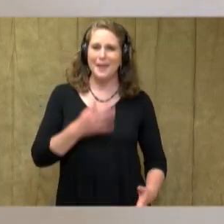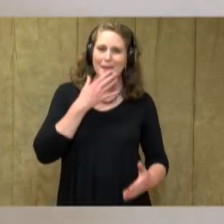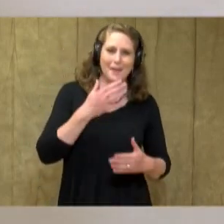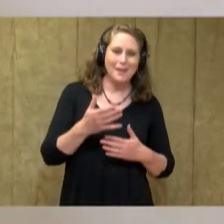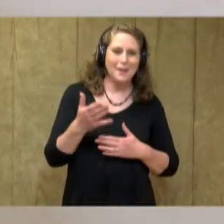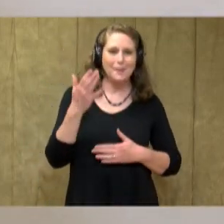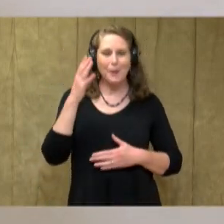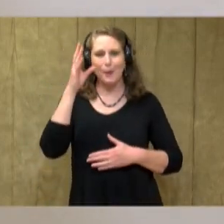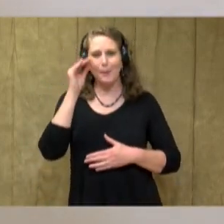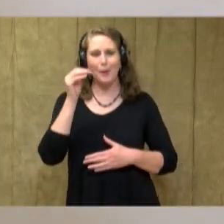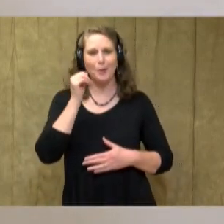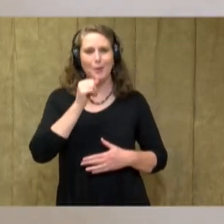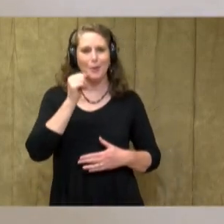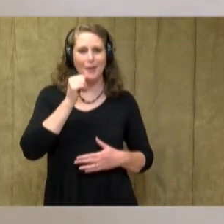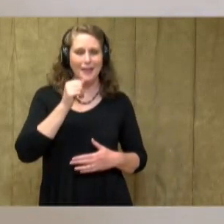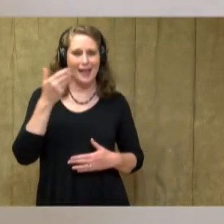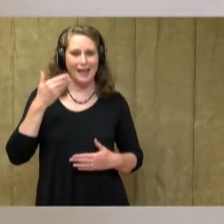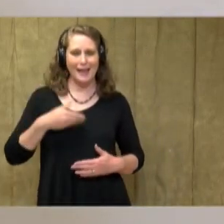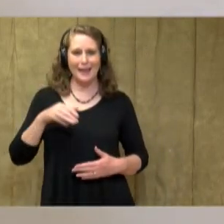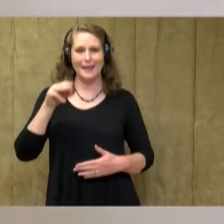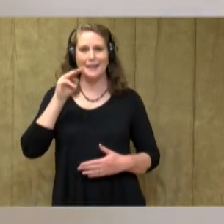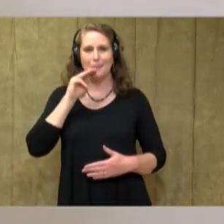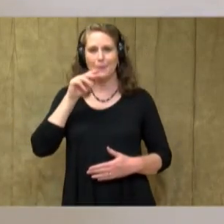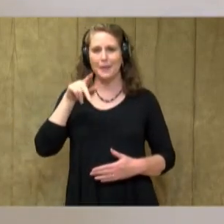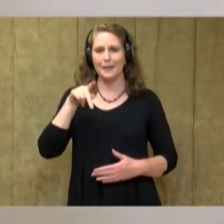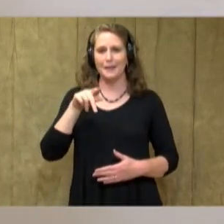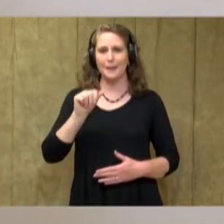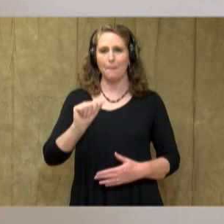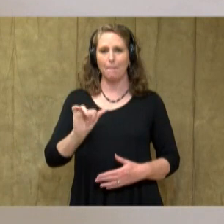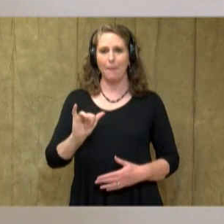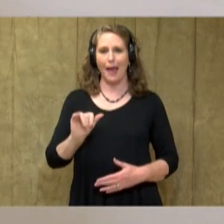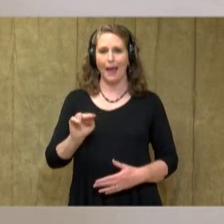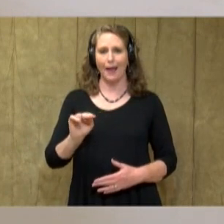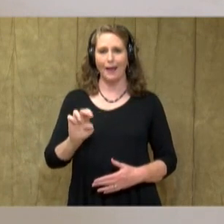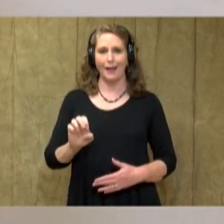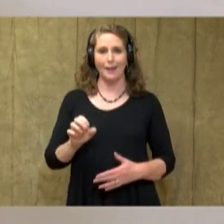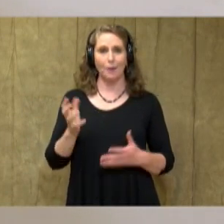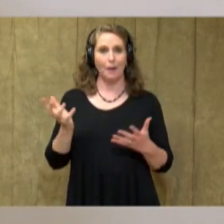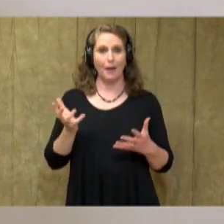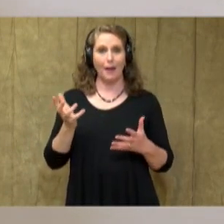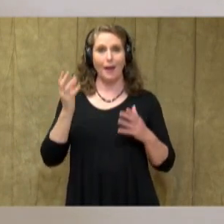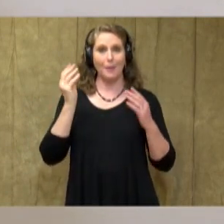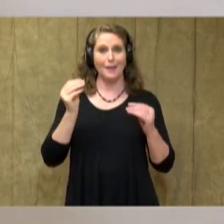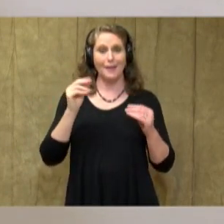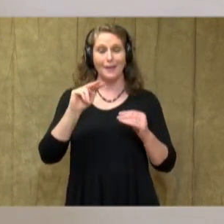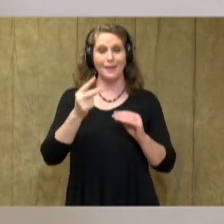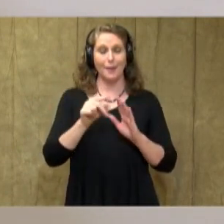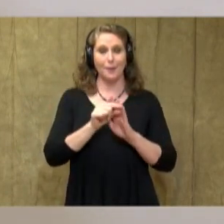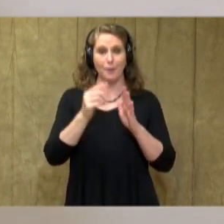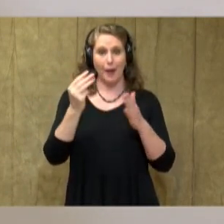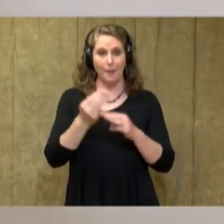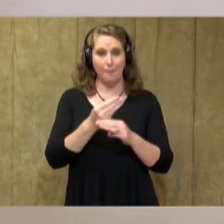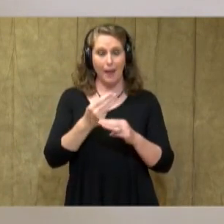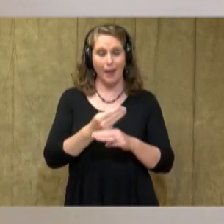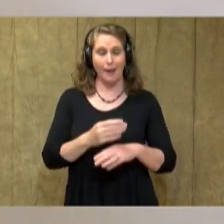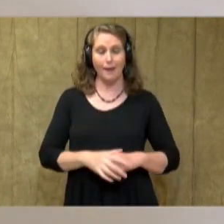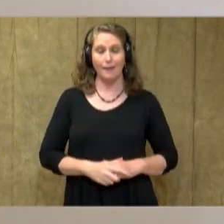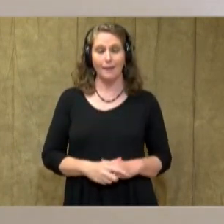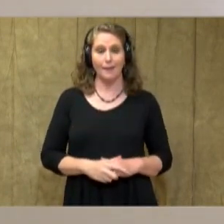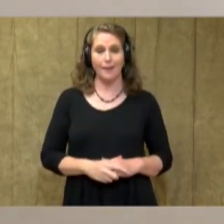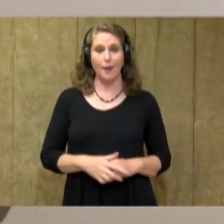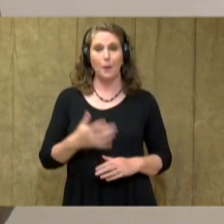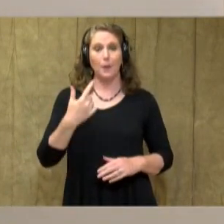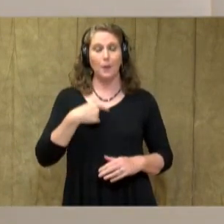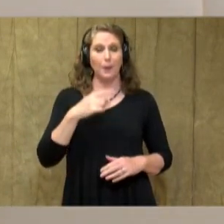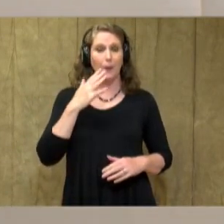Good morning, boys and girls. It's Miss Payne back to teach some second grade math with you guys today. We